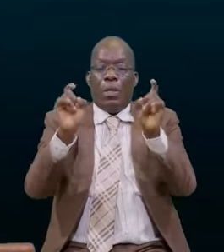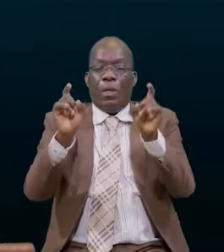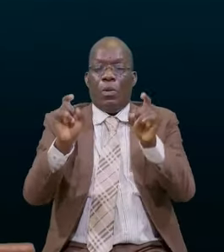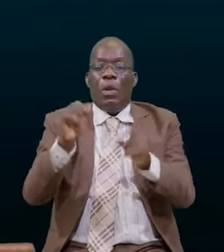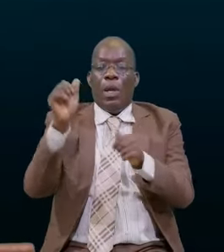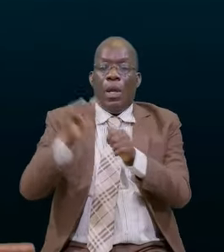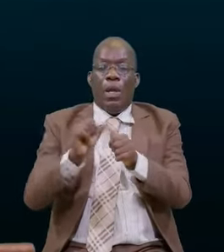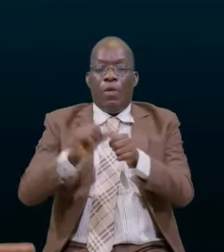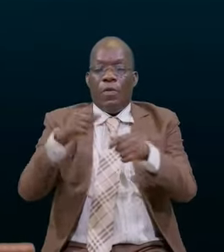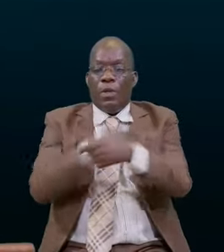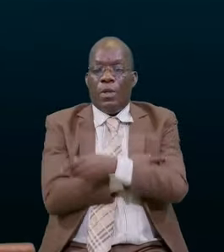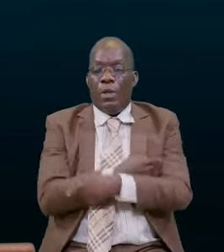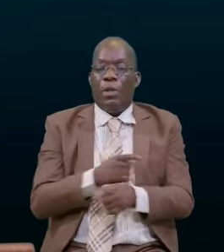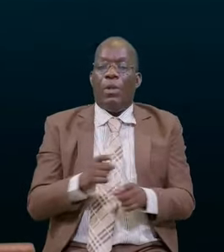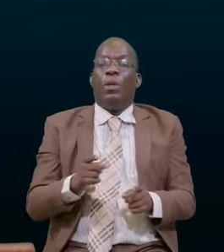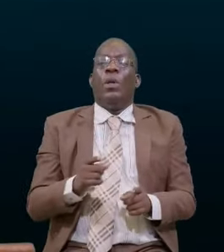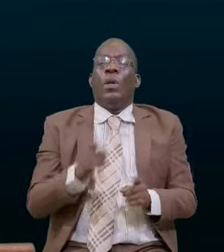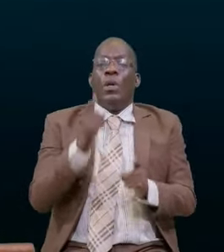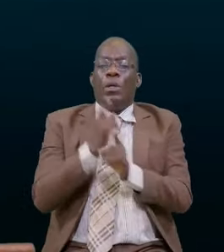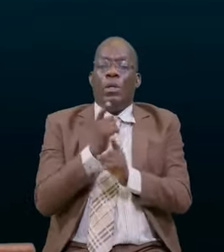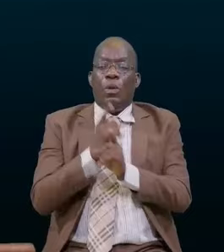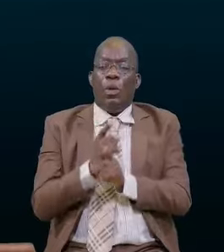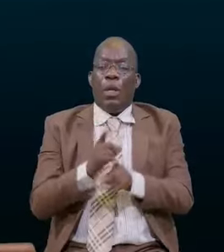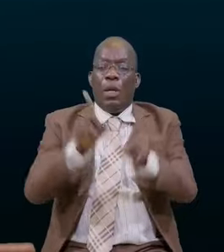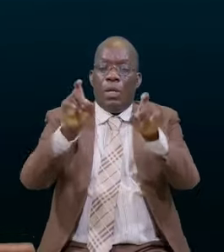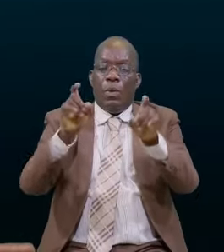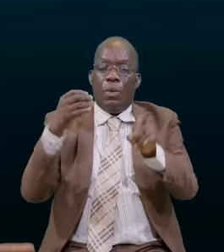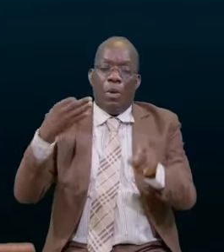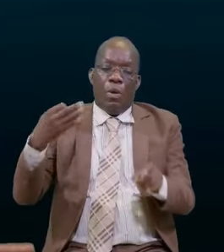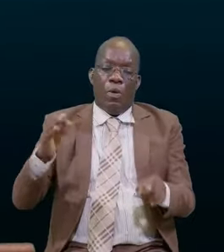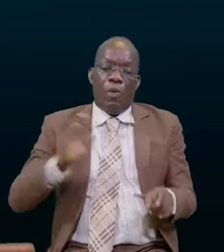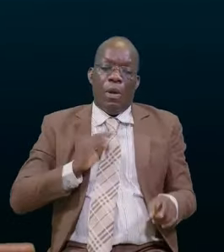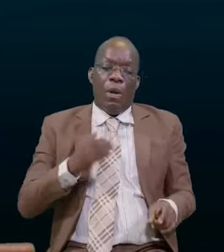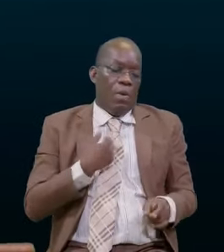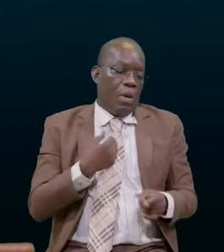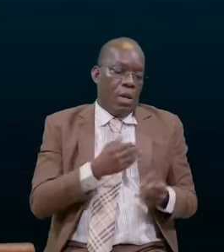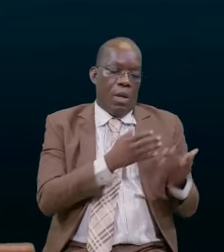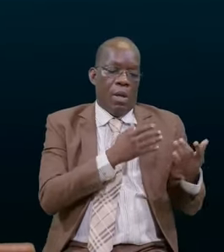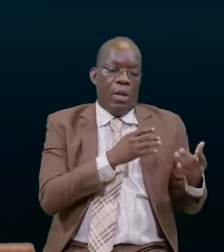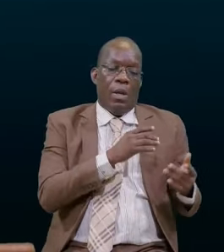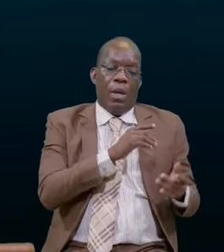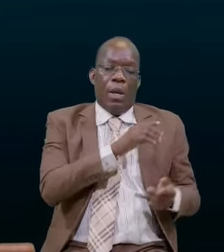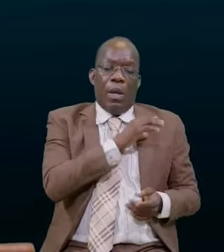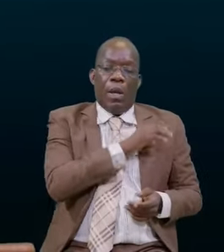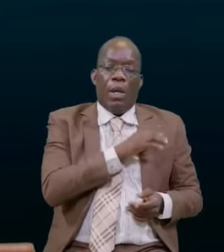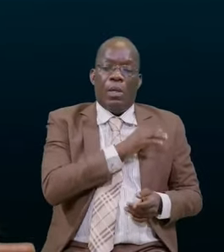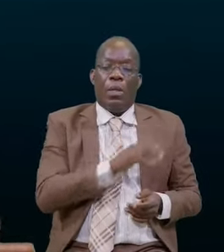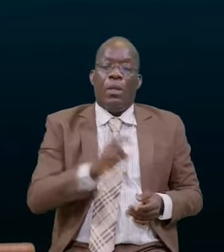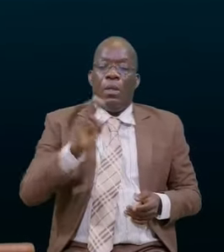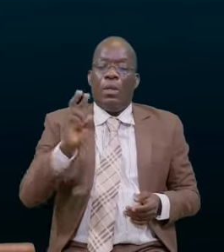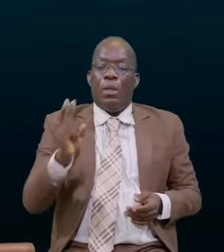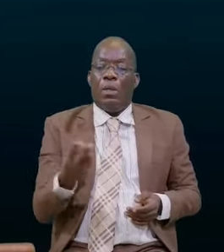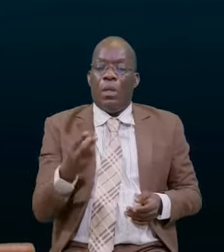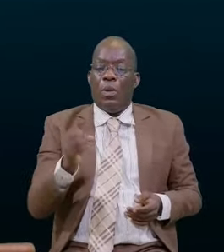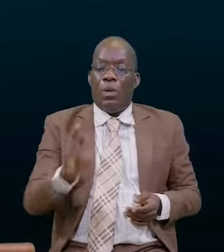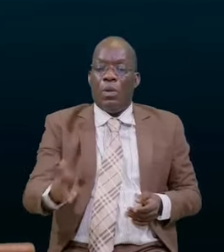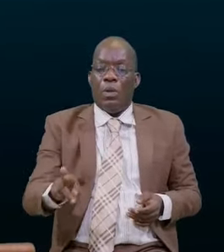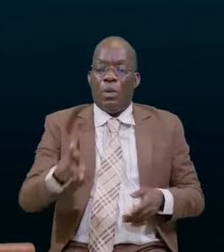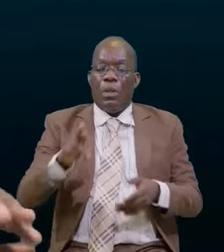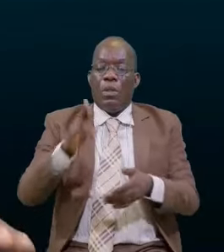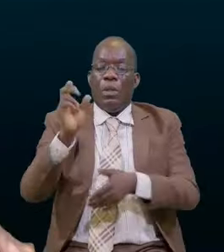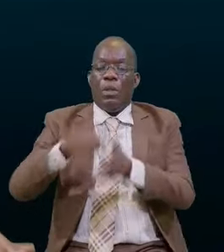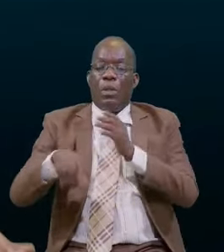regular examination of our character in 2 Corinthians chapter chapter 13 I read verse 5 2